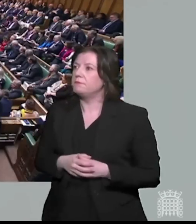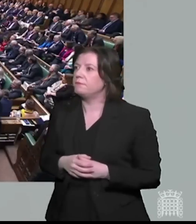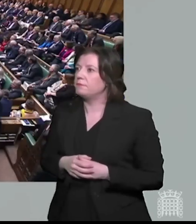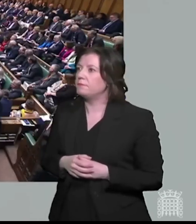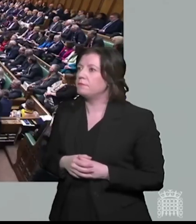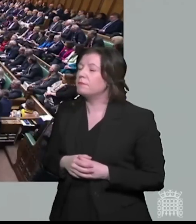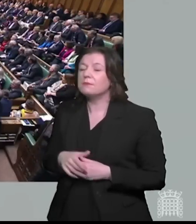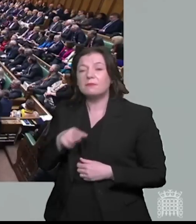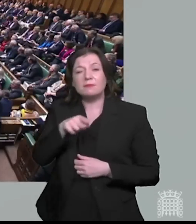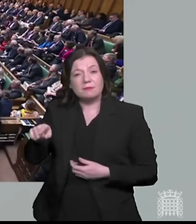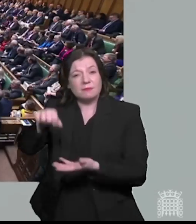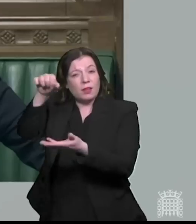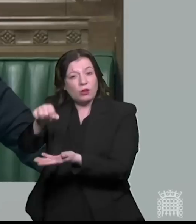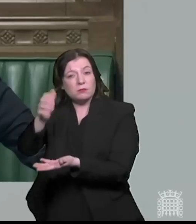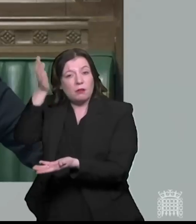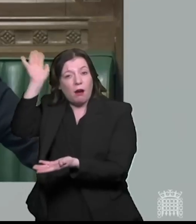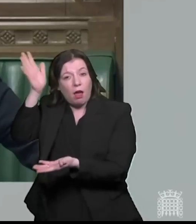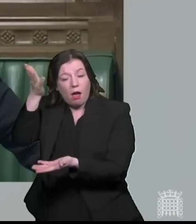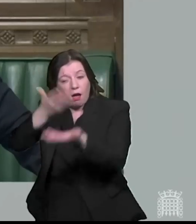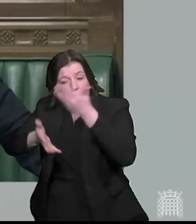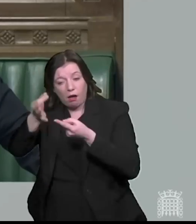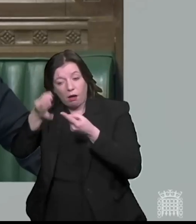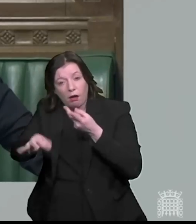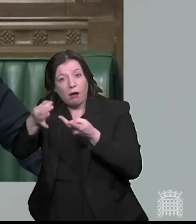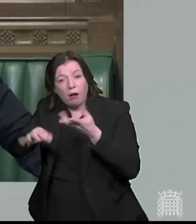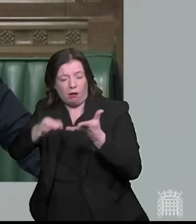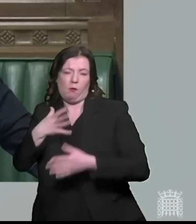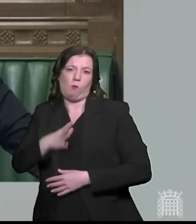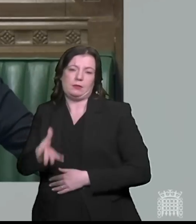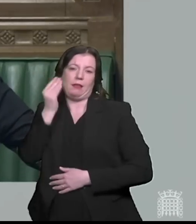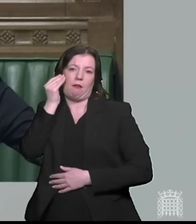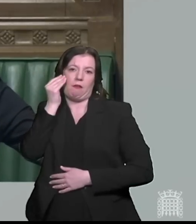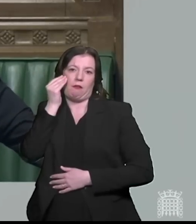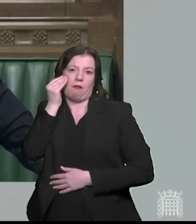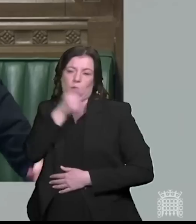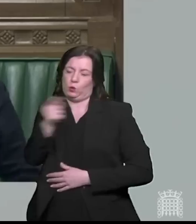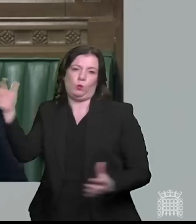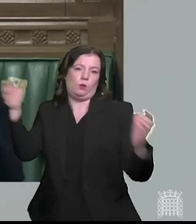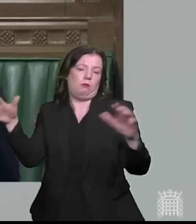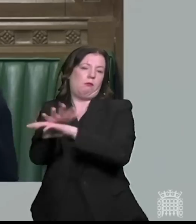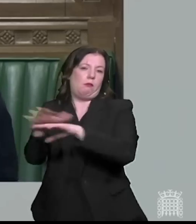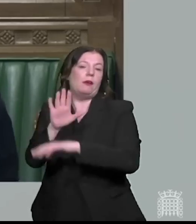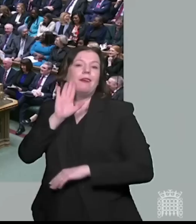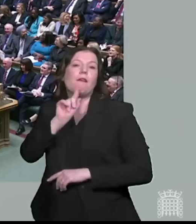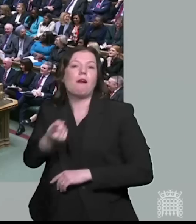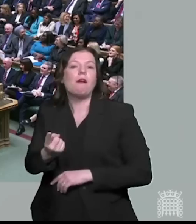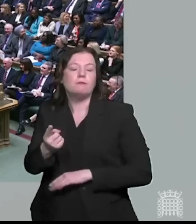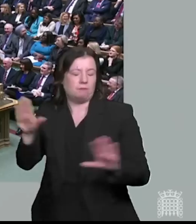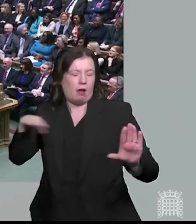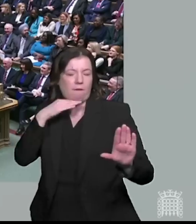We want to hear what the Chancellor of the Exchequer is actually saying. Enough. Chancellor.